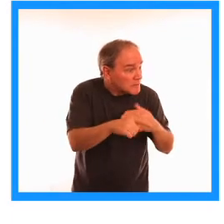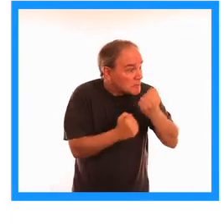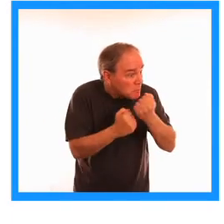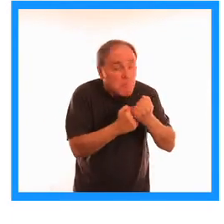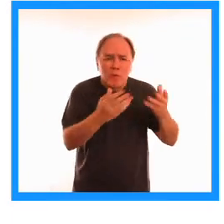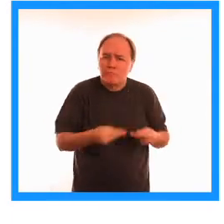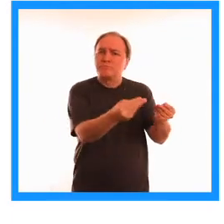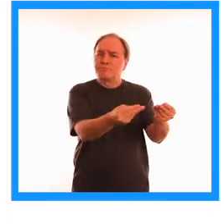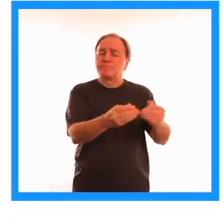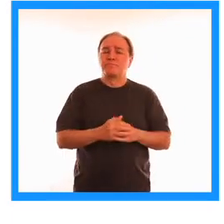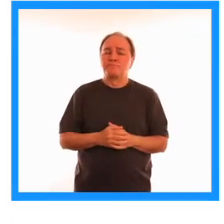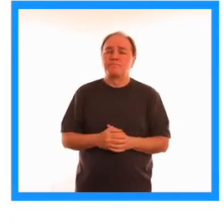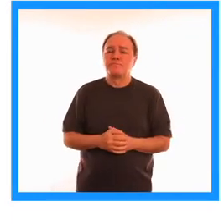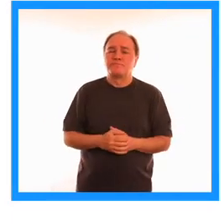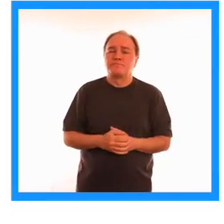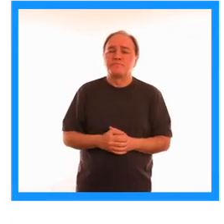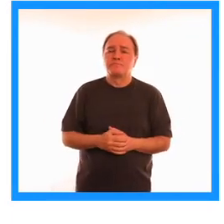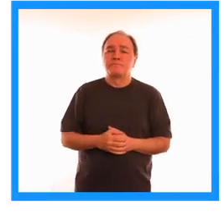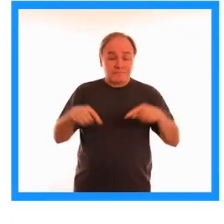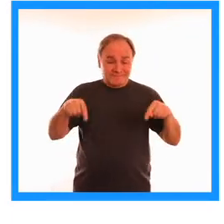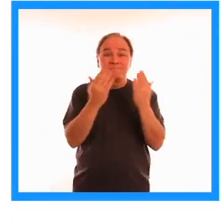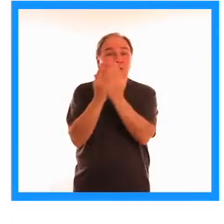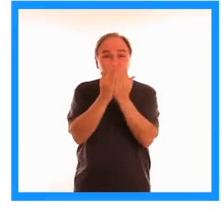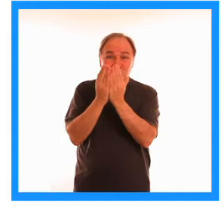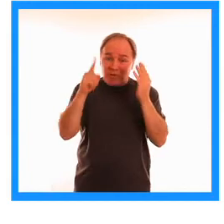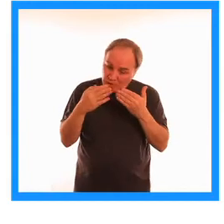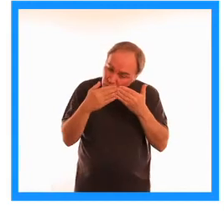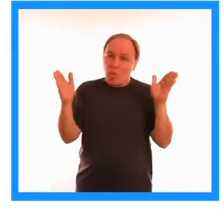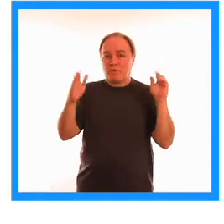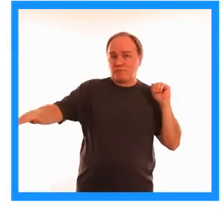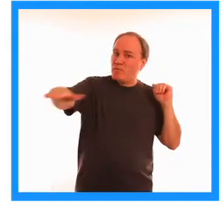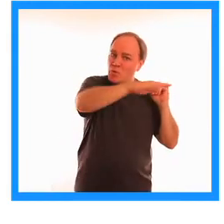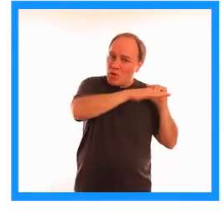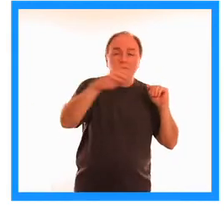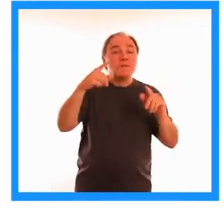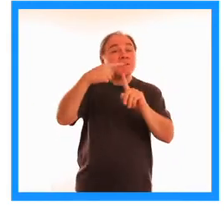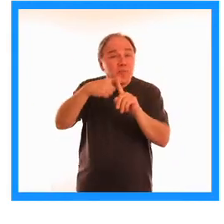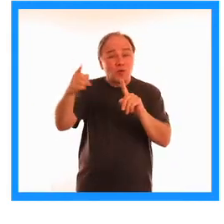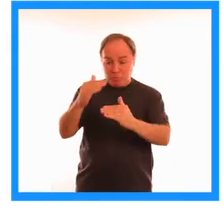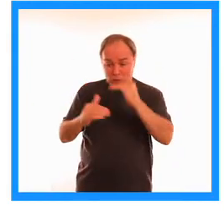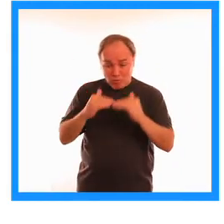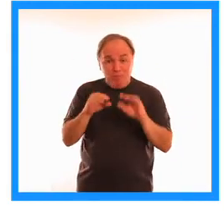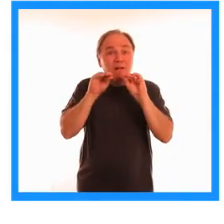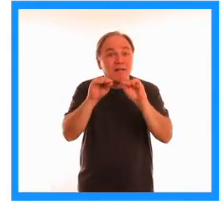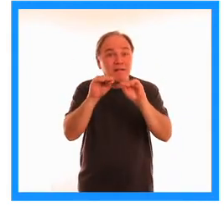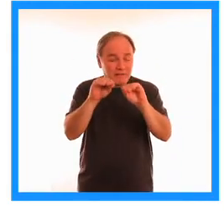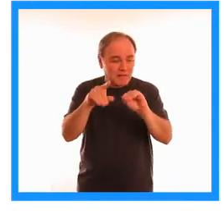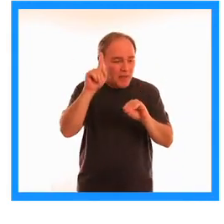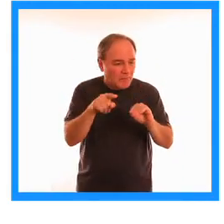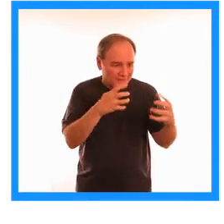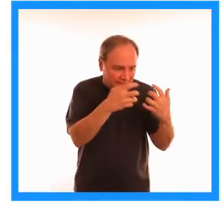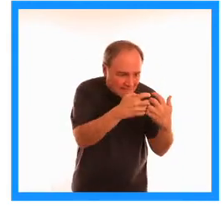The lack of people with disabilities among teaching personnel presents another challenge to inclusive education. Adults with disabilities often